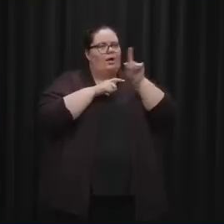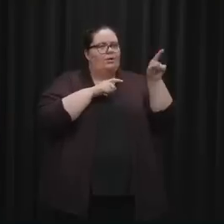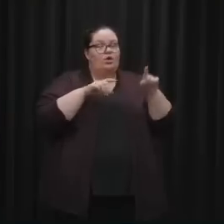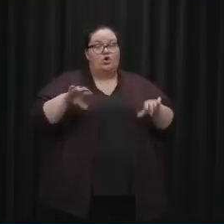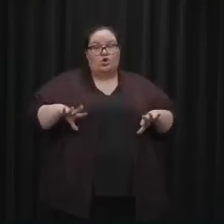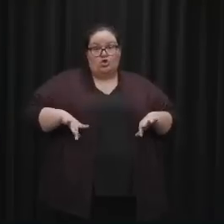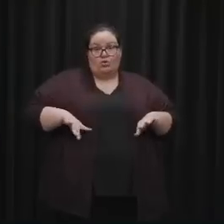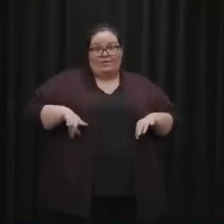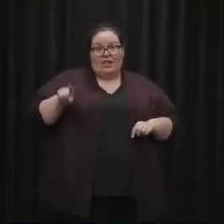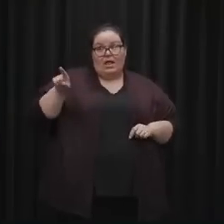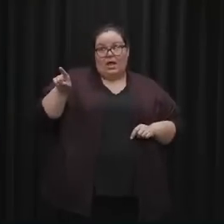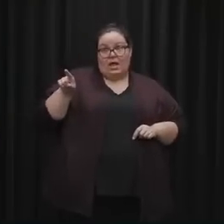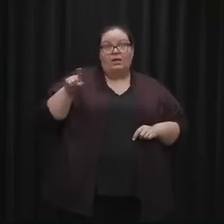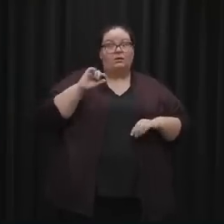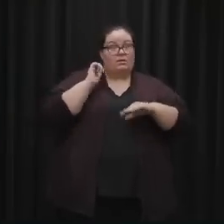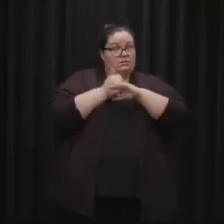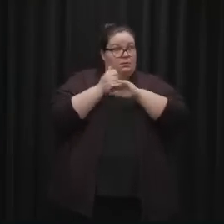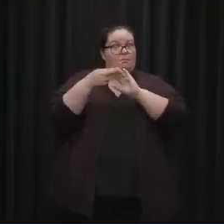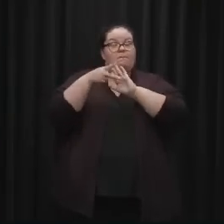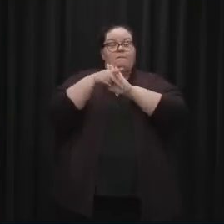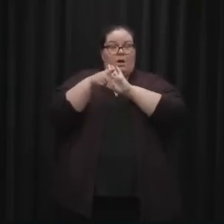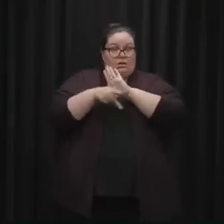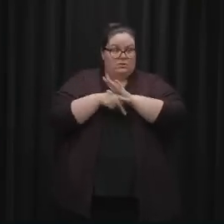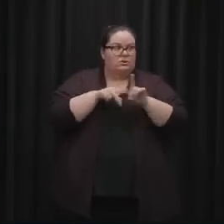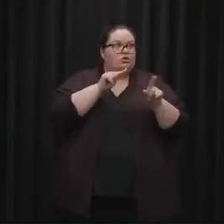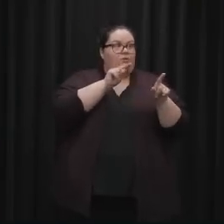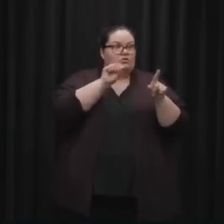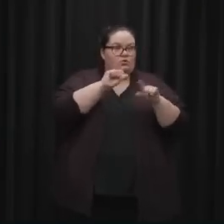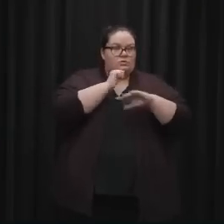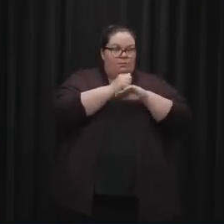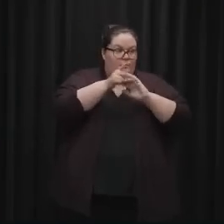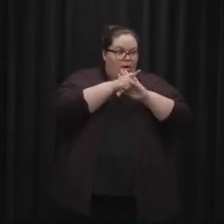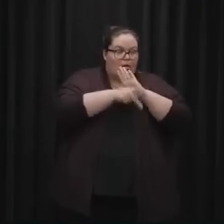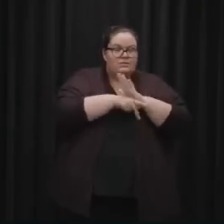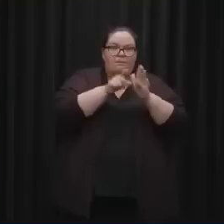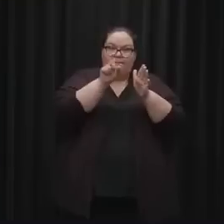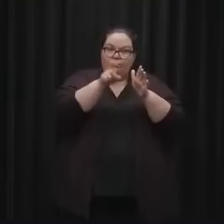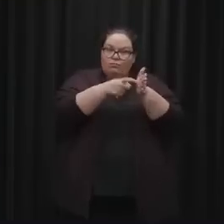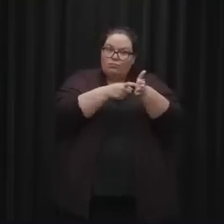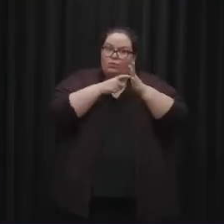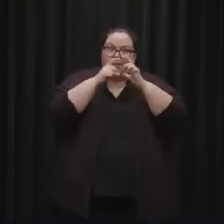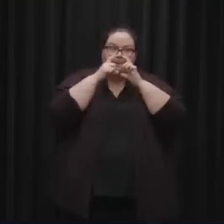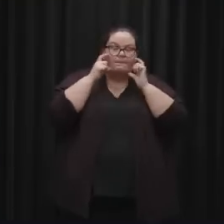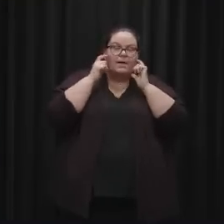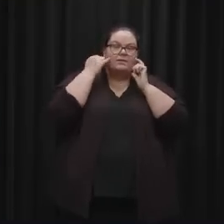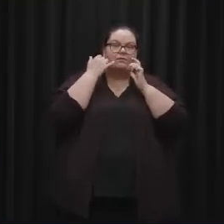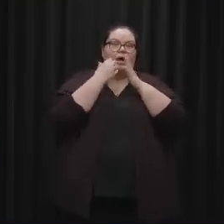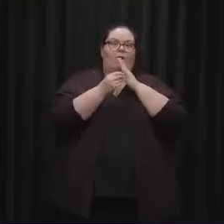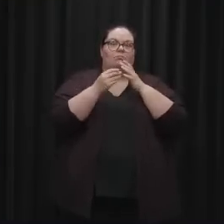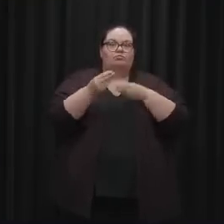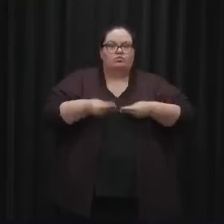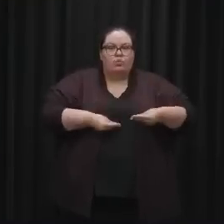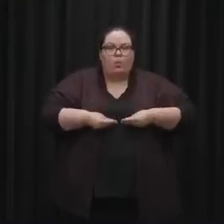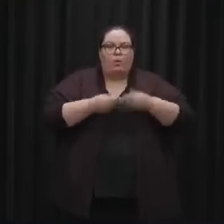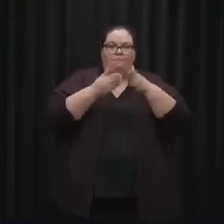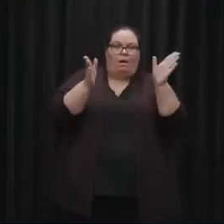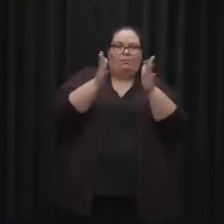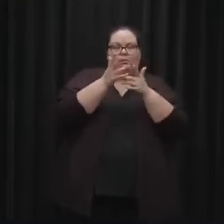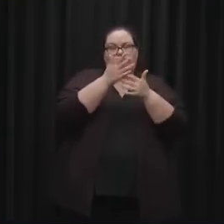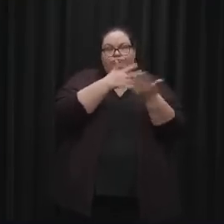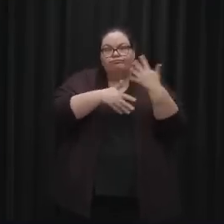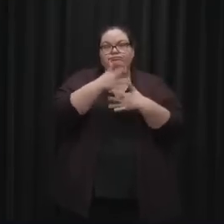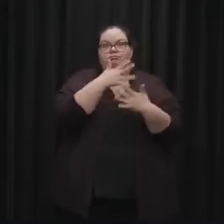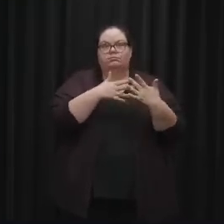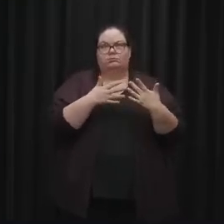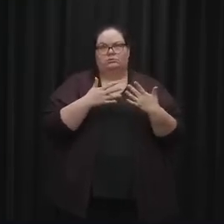that in Newfoundland they have adopted this policy. In Nova Scotia they've adopted this policy, and so certainly it's something that